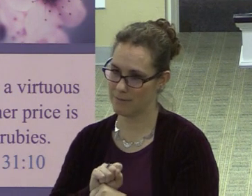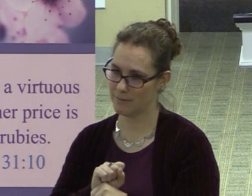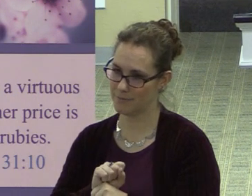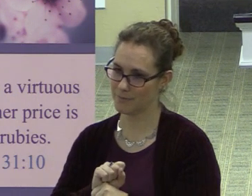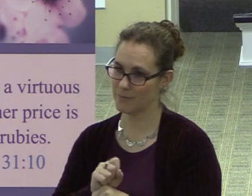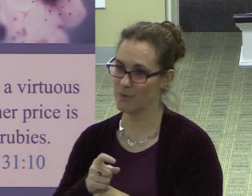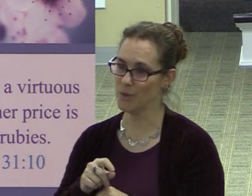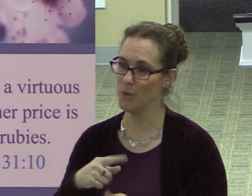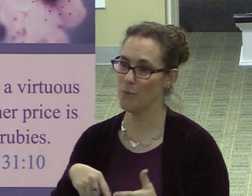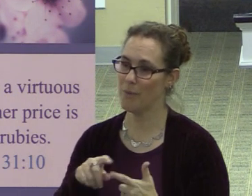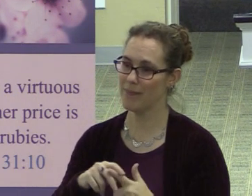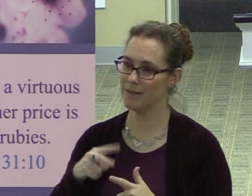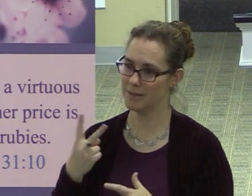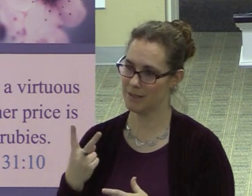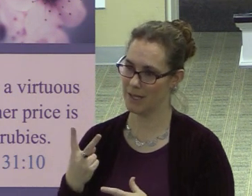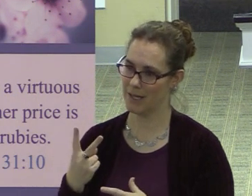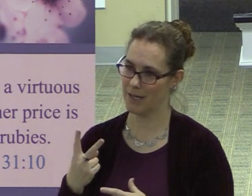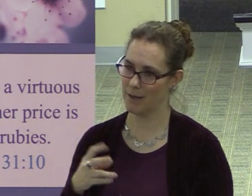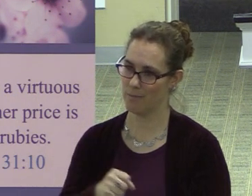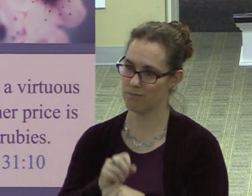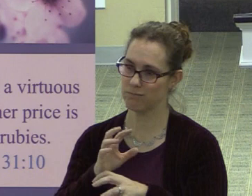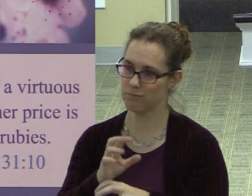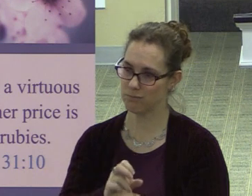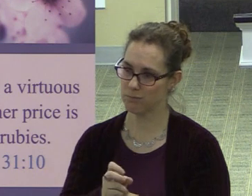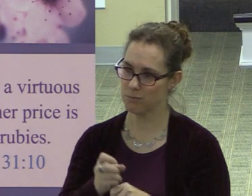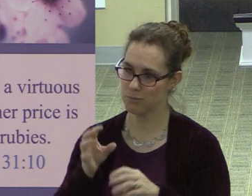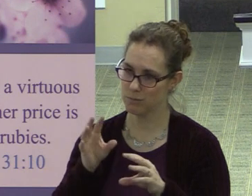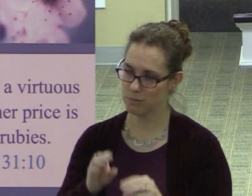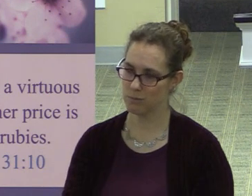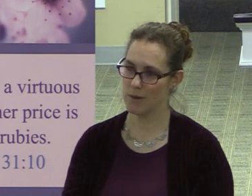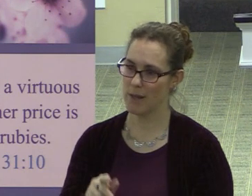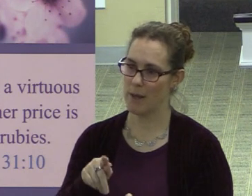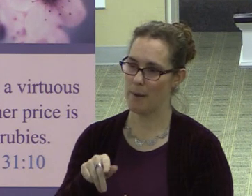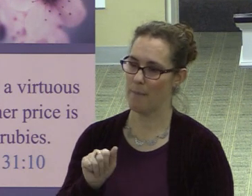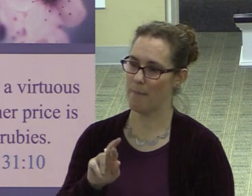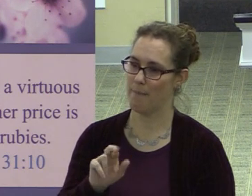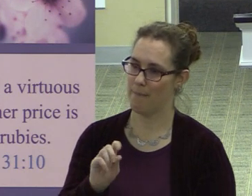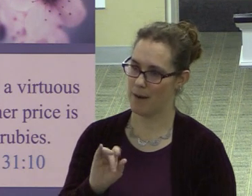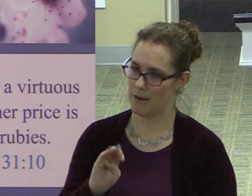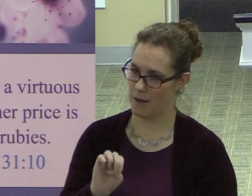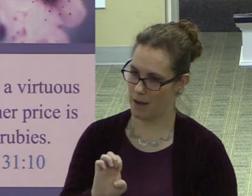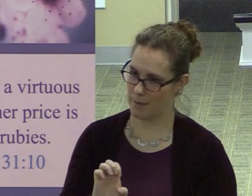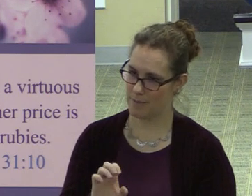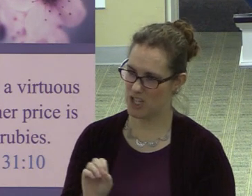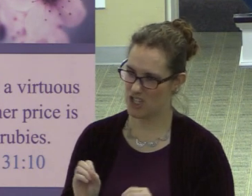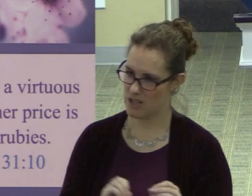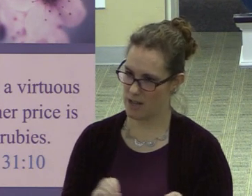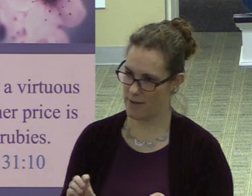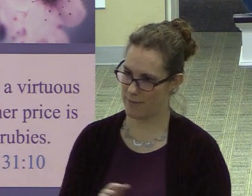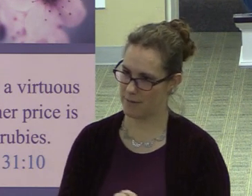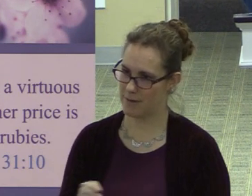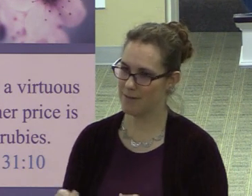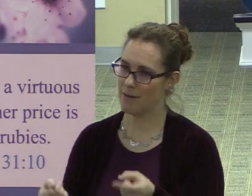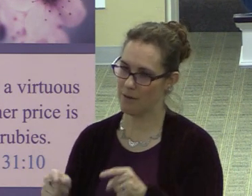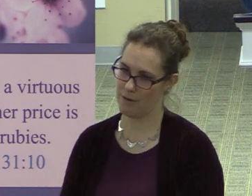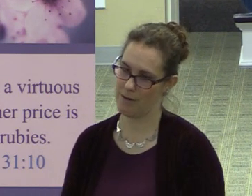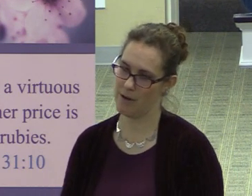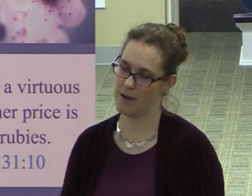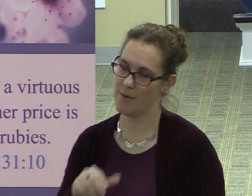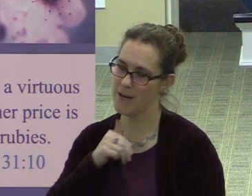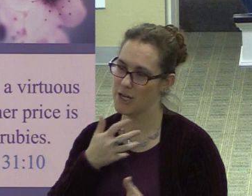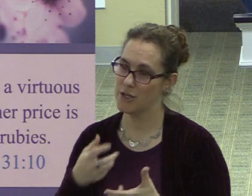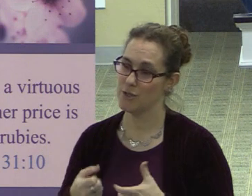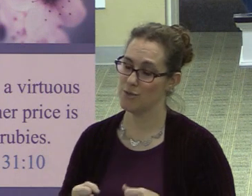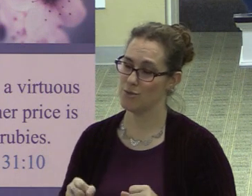When the second one was dropped, the paradigm shift occurred. Know what they realized in that moment? It wasn't just the